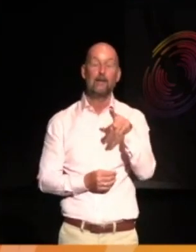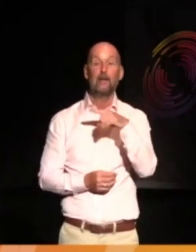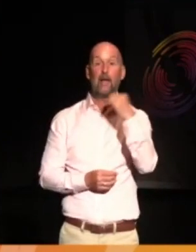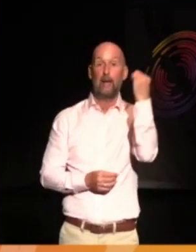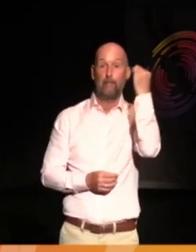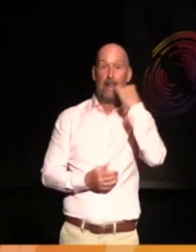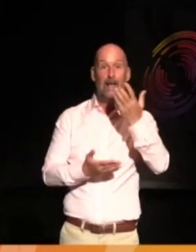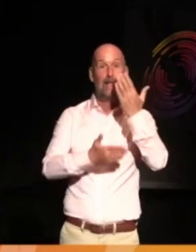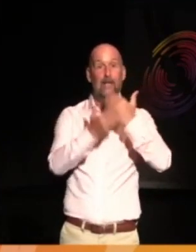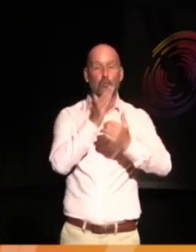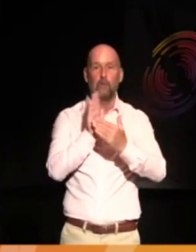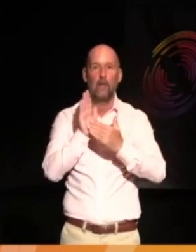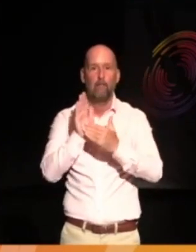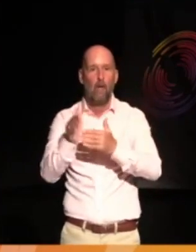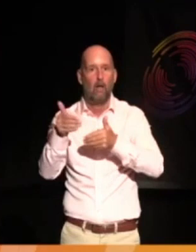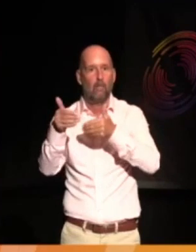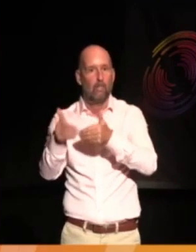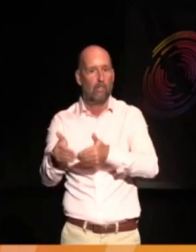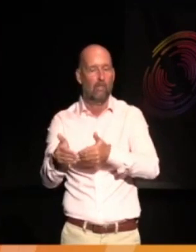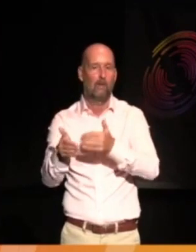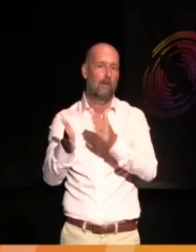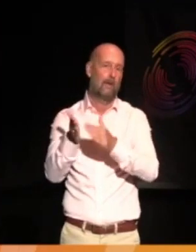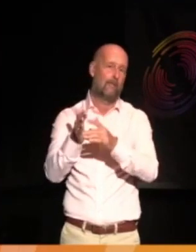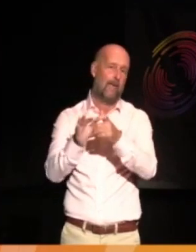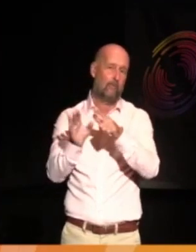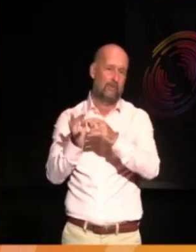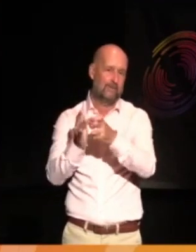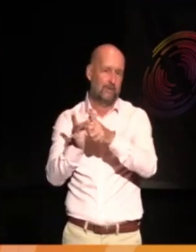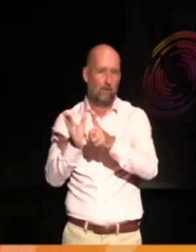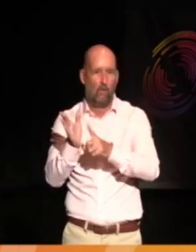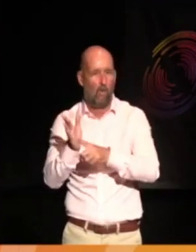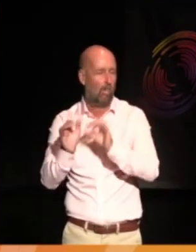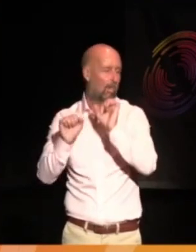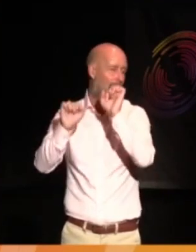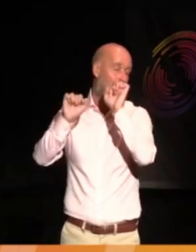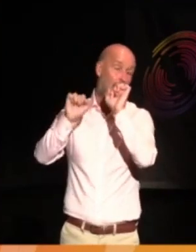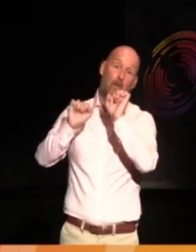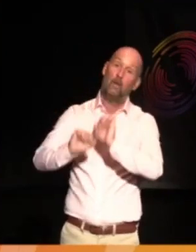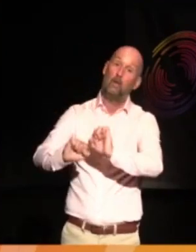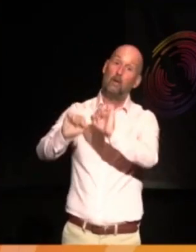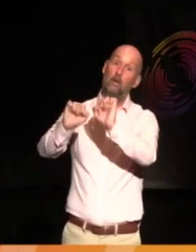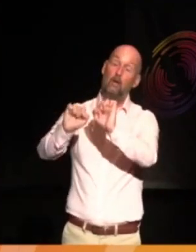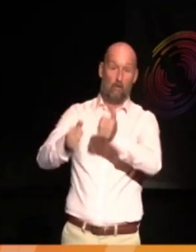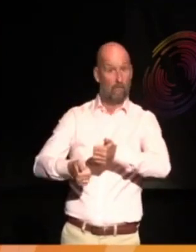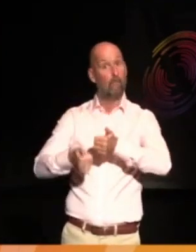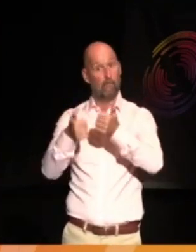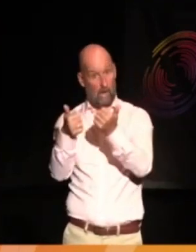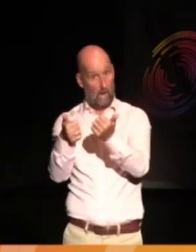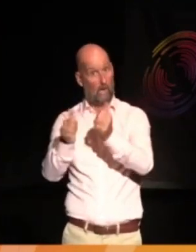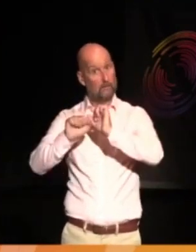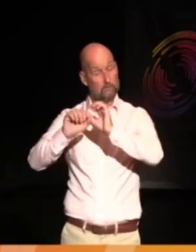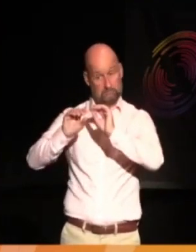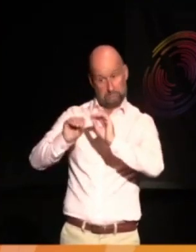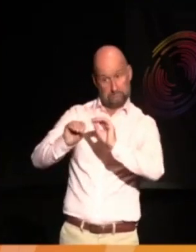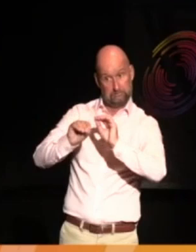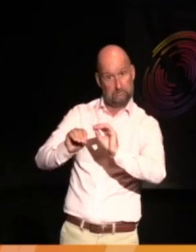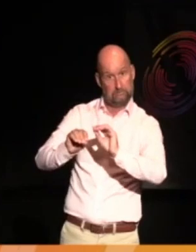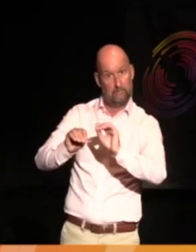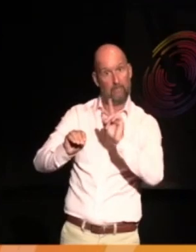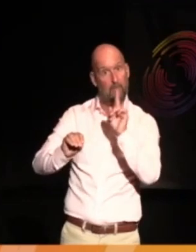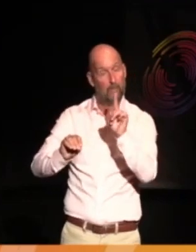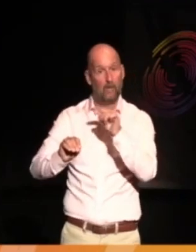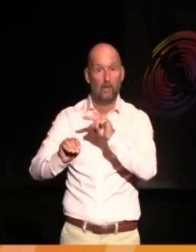History Month, and they're doing the Mary Seacole thing, and and I'm like, that's fine, but you know